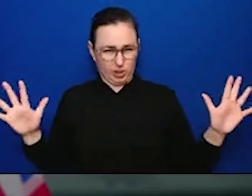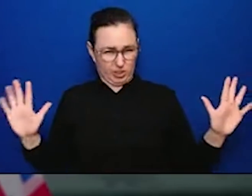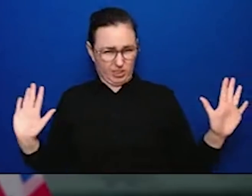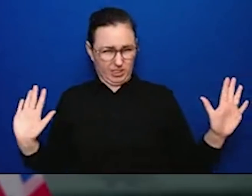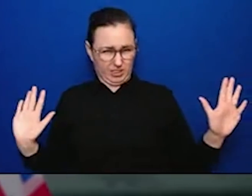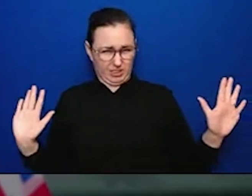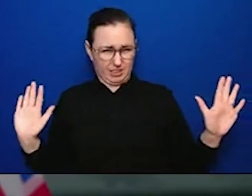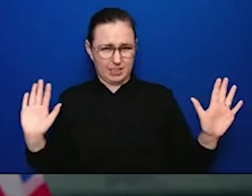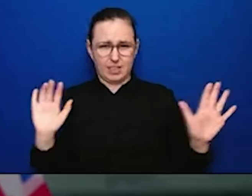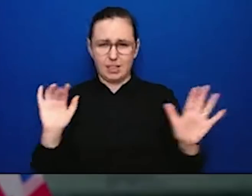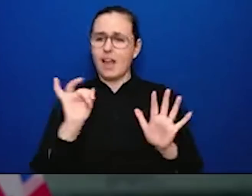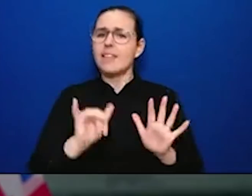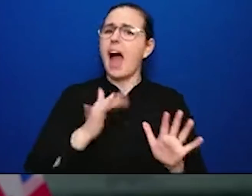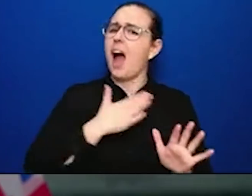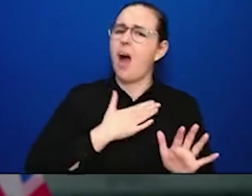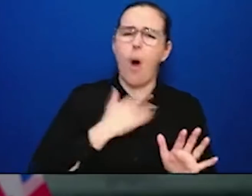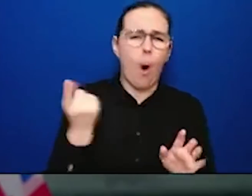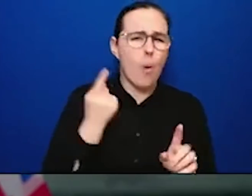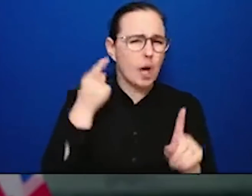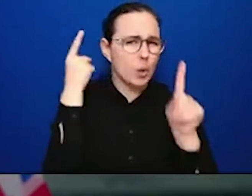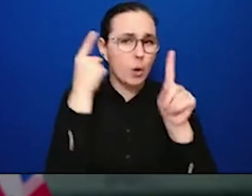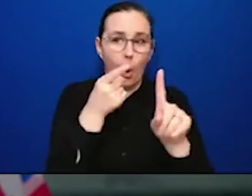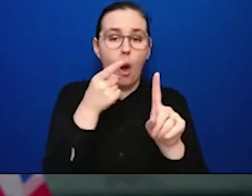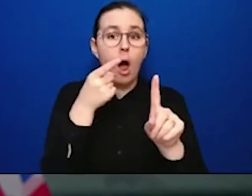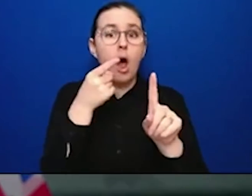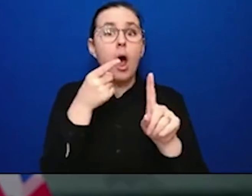our pandemic response. And, you know,